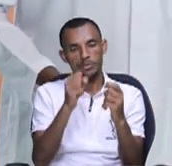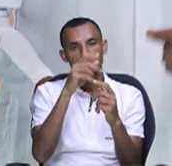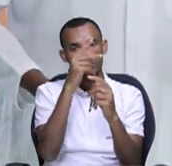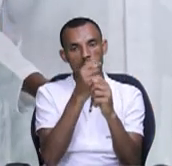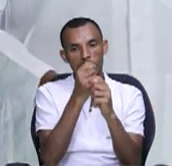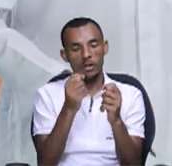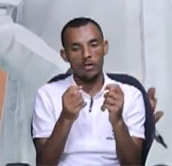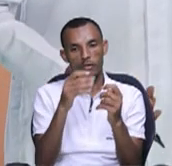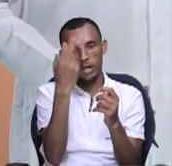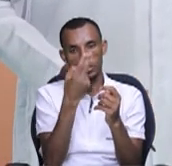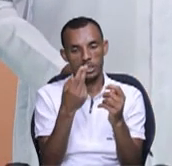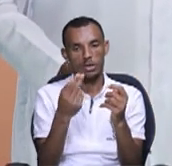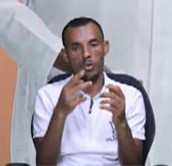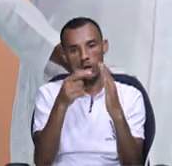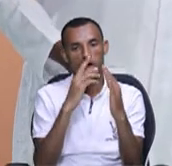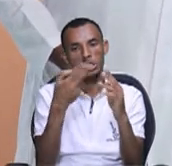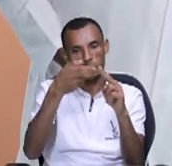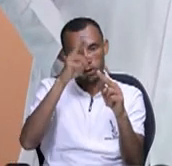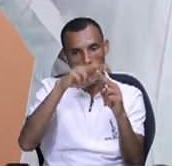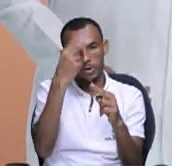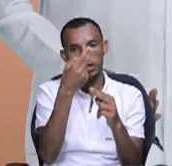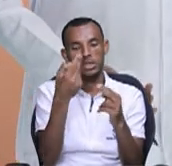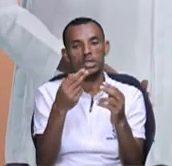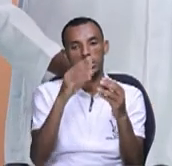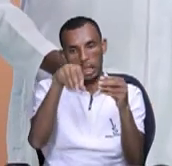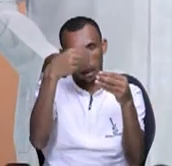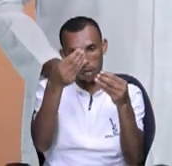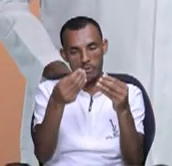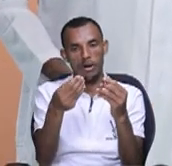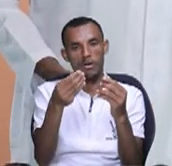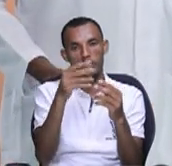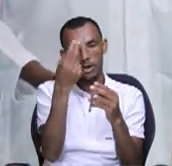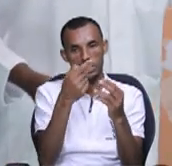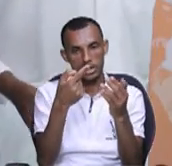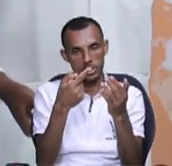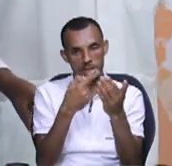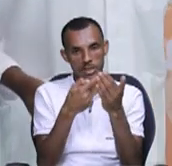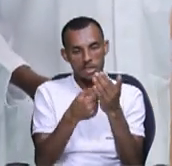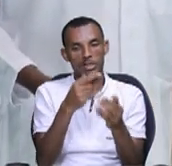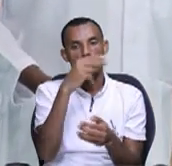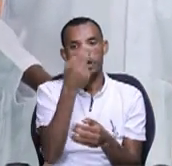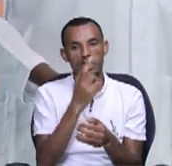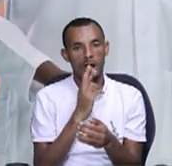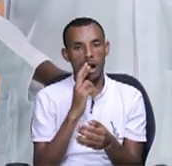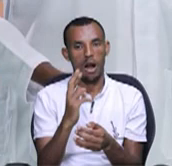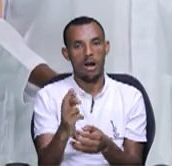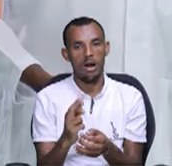reciprocal function for the given the above basic trigonometric function. These basic trigonometric functions